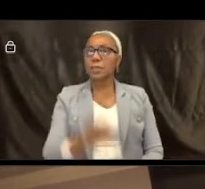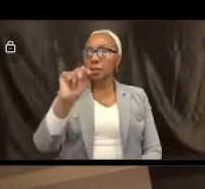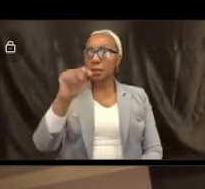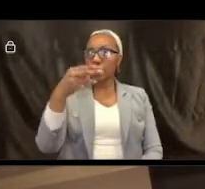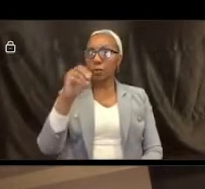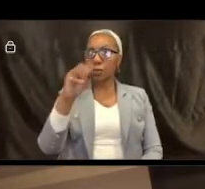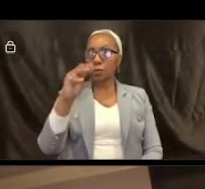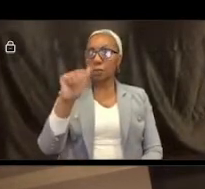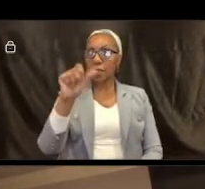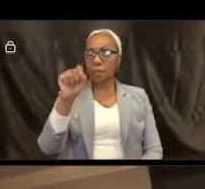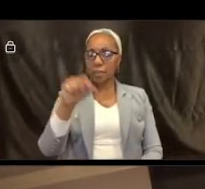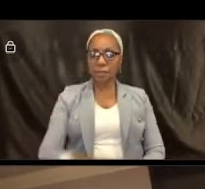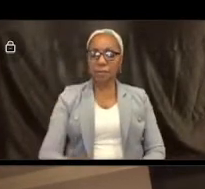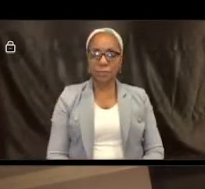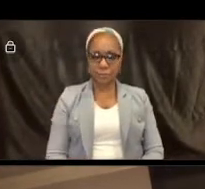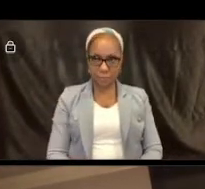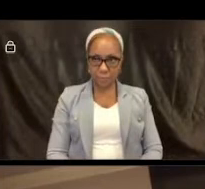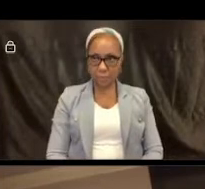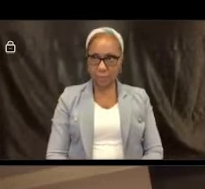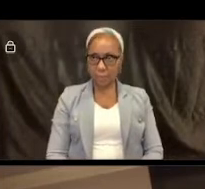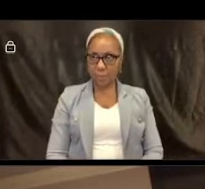Thomas,